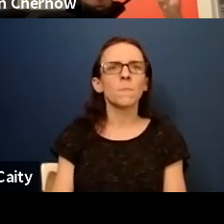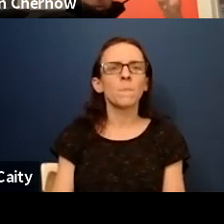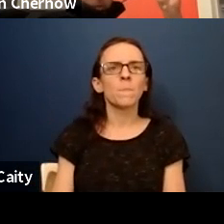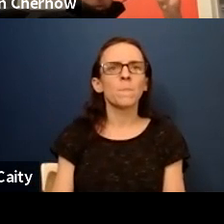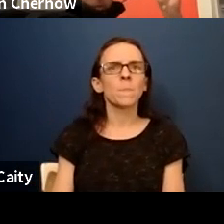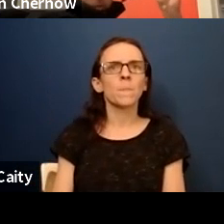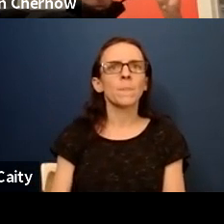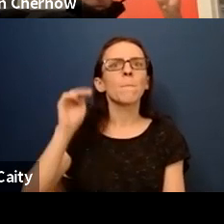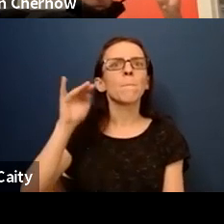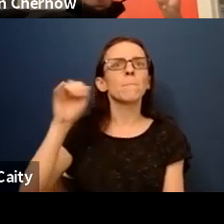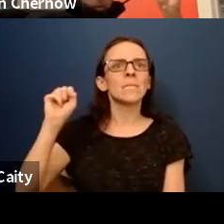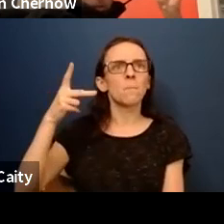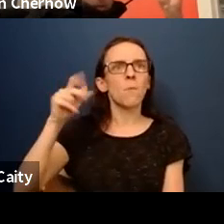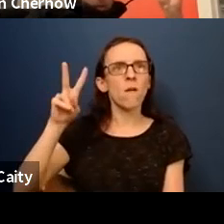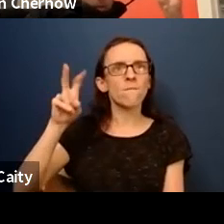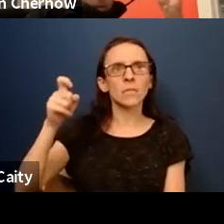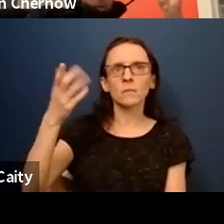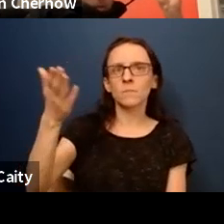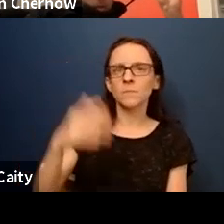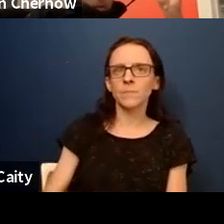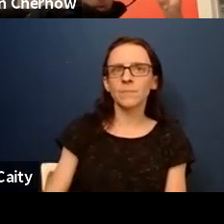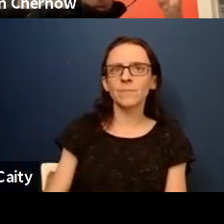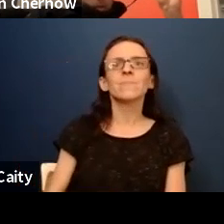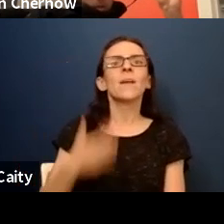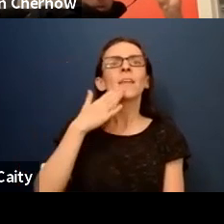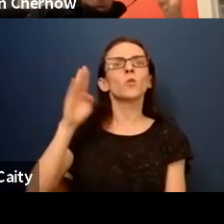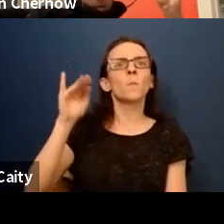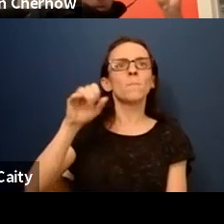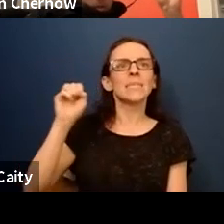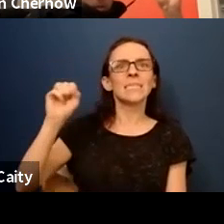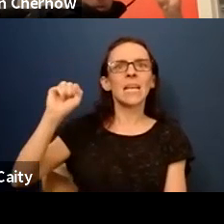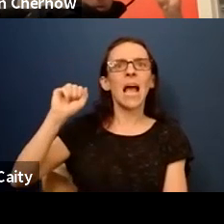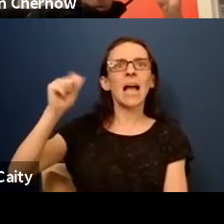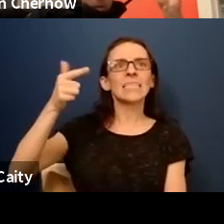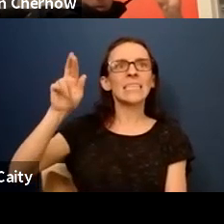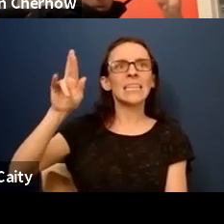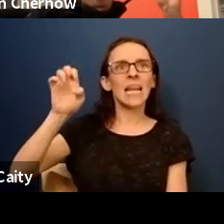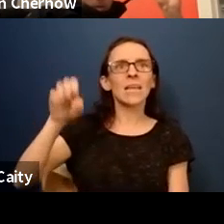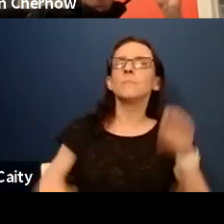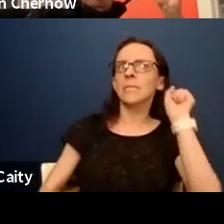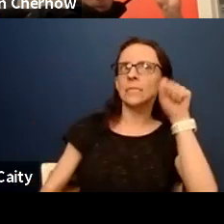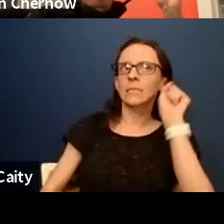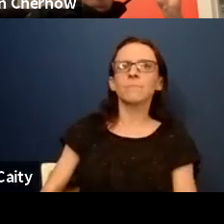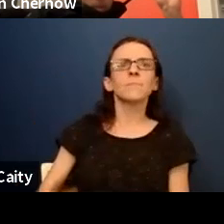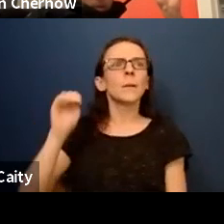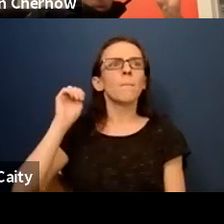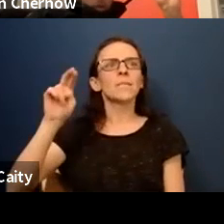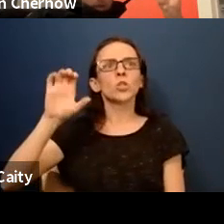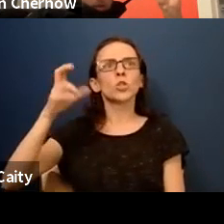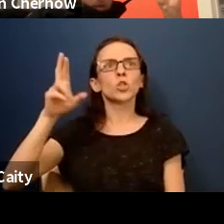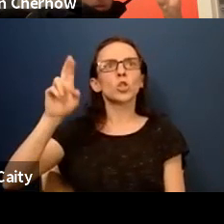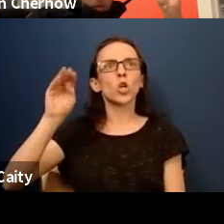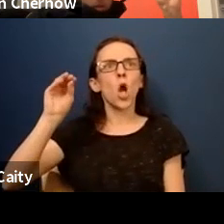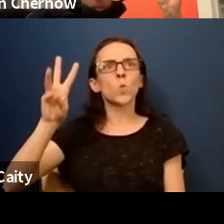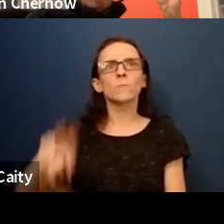Ms. Parvex. Thank you. Ms. Aguirre, Yes. Mr. Chernow,